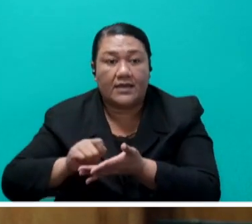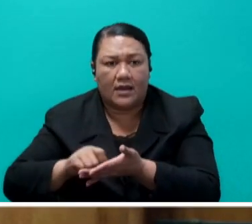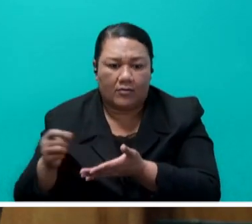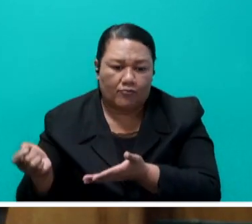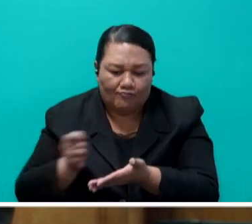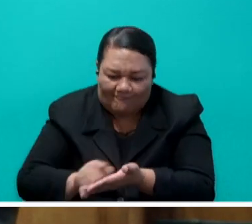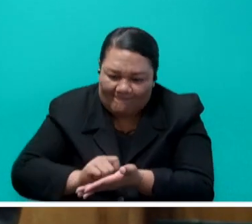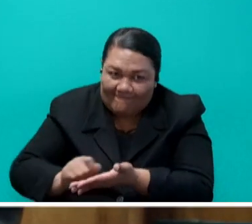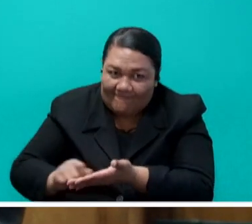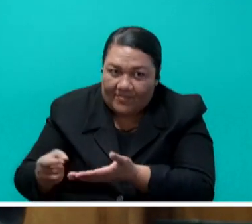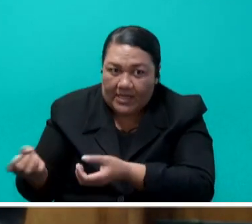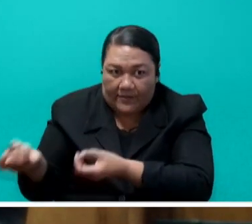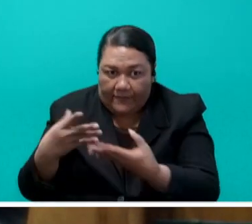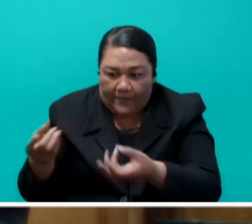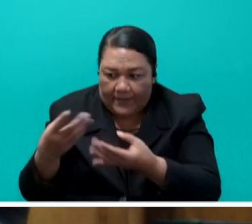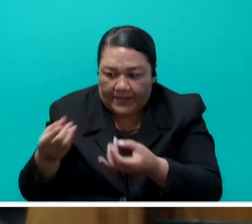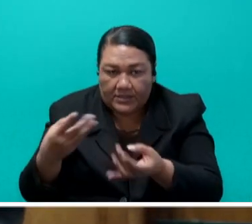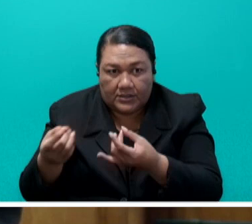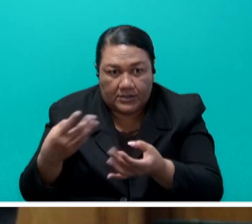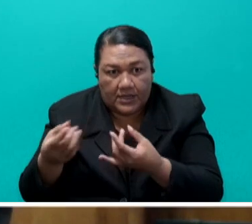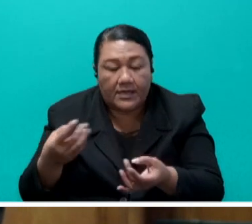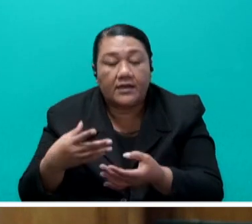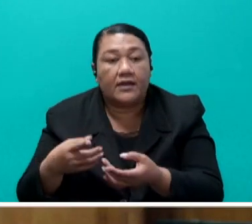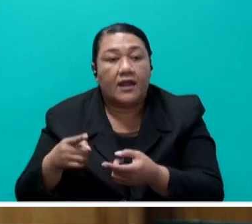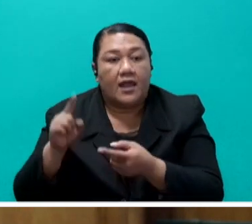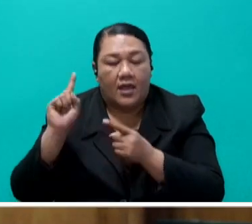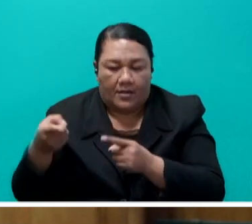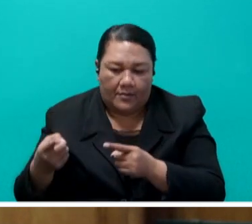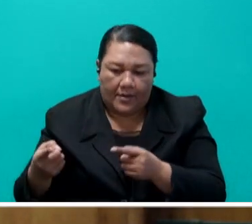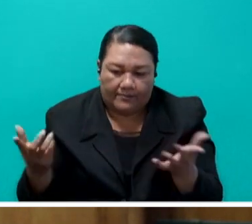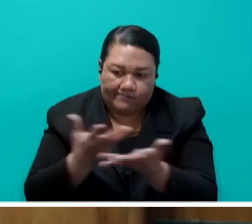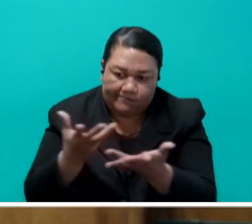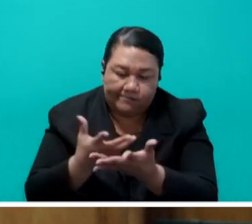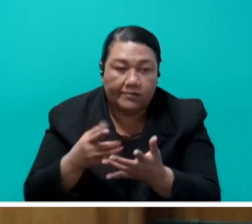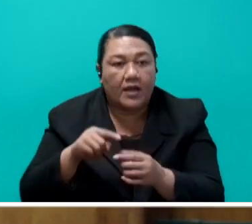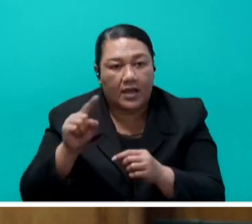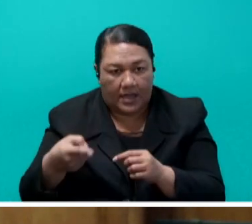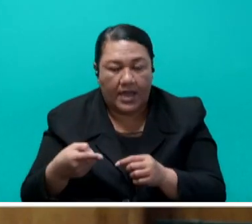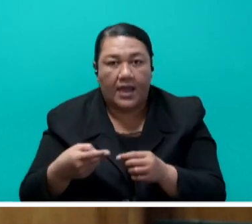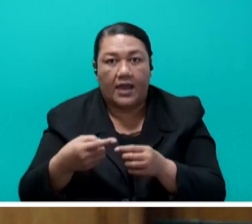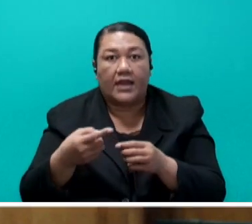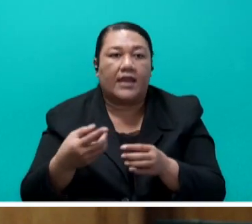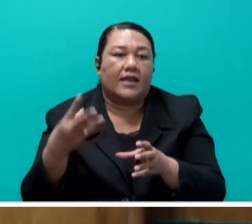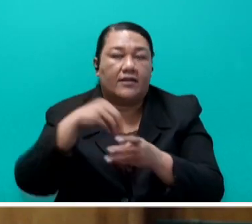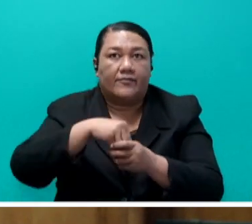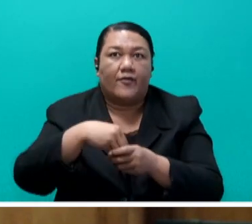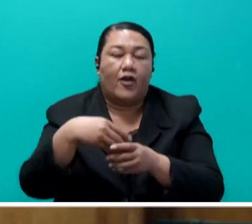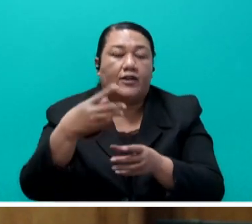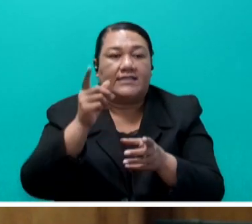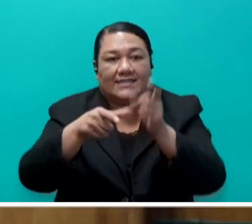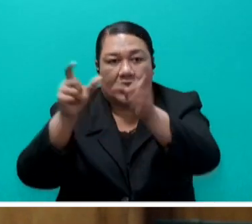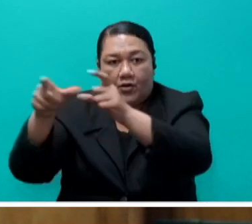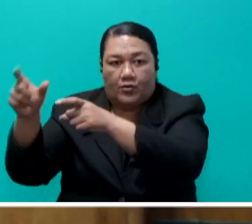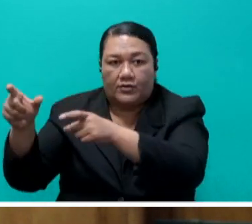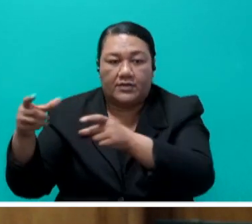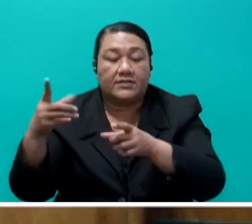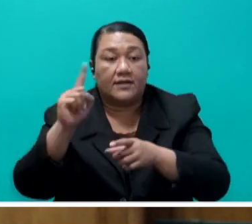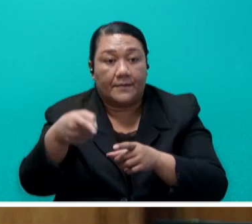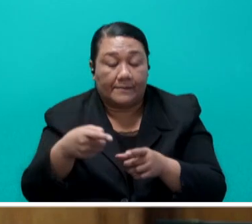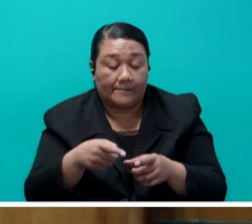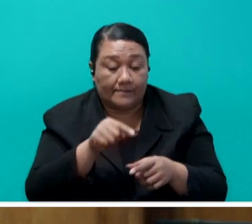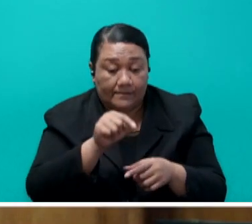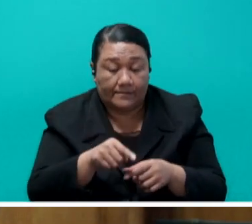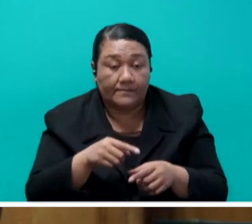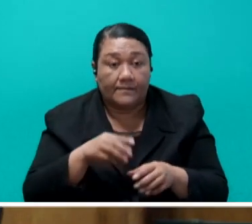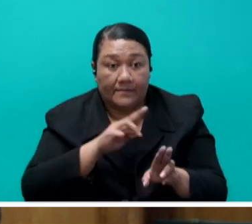timely information to the Secretariat with the assistance of our stakeholders. Additionally, a scoping mission to Fiji was conducted